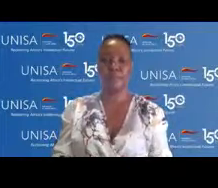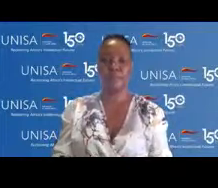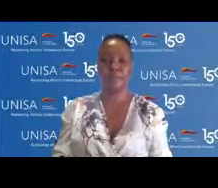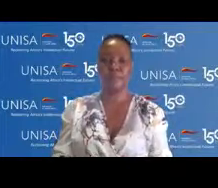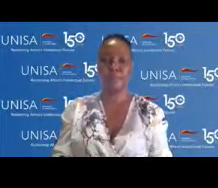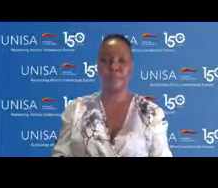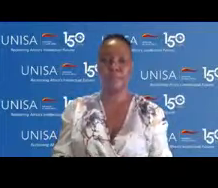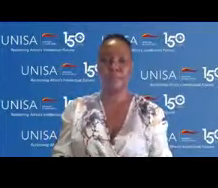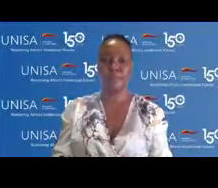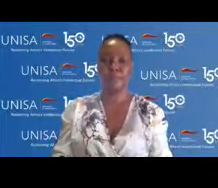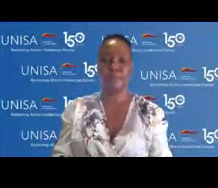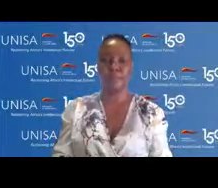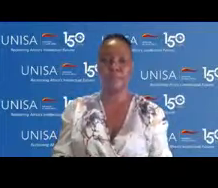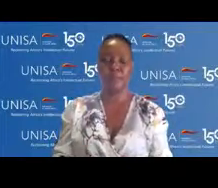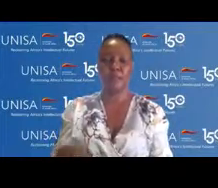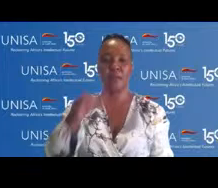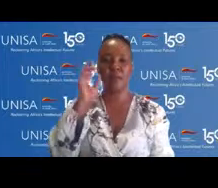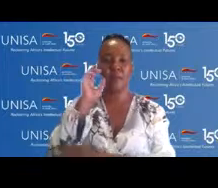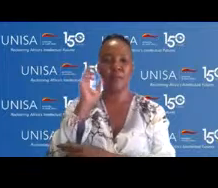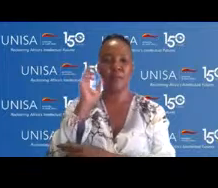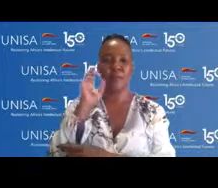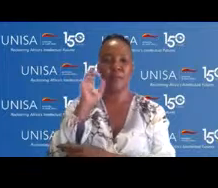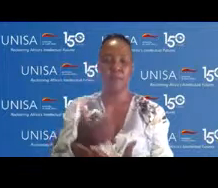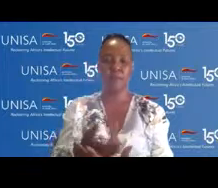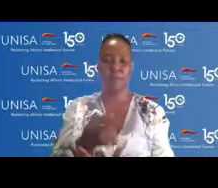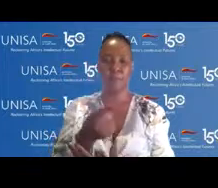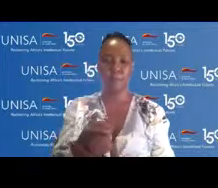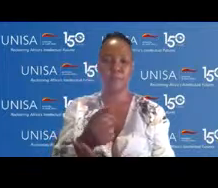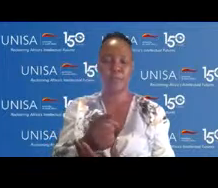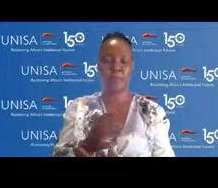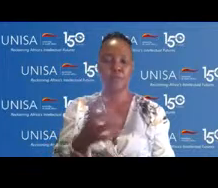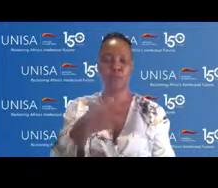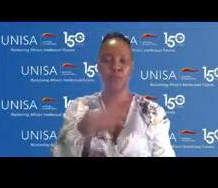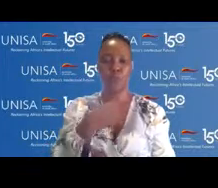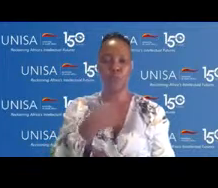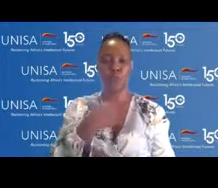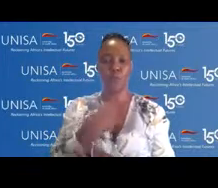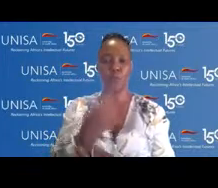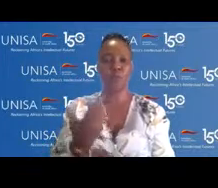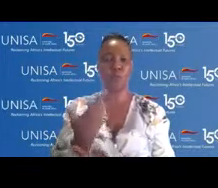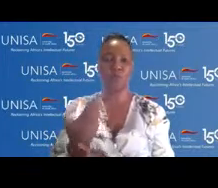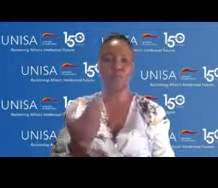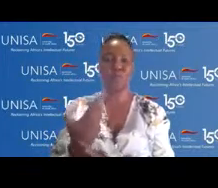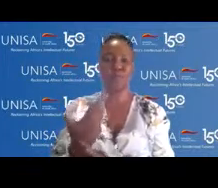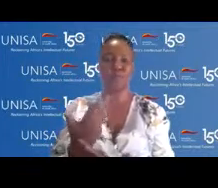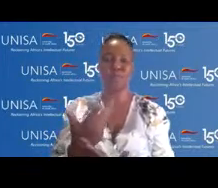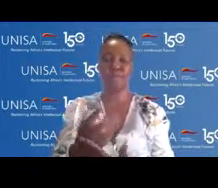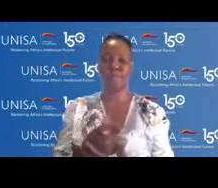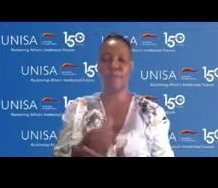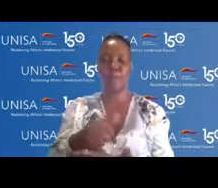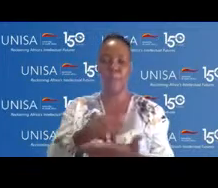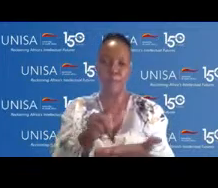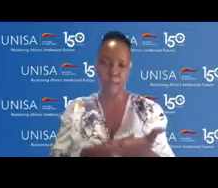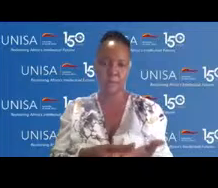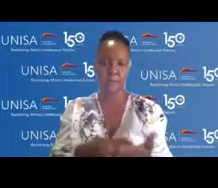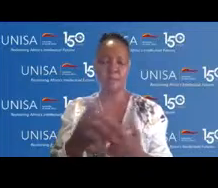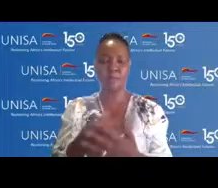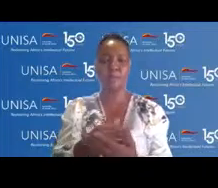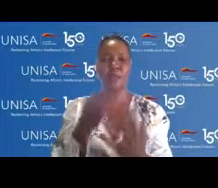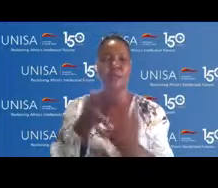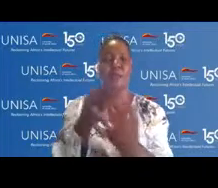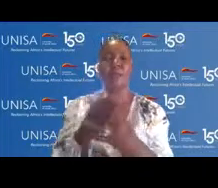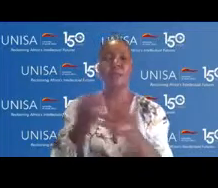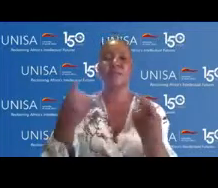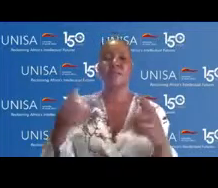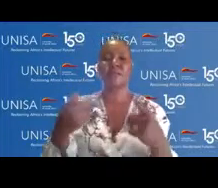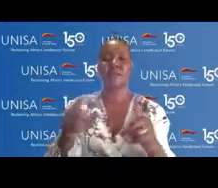And remember, you can trust this if it's your own browser, but if it's not, then you can always access it from a different place. And here you can see you can actually